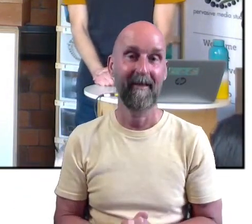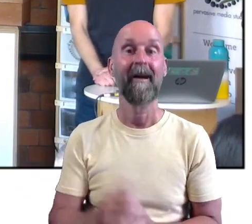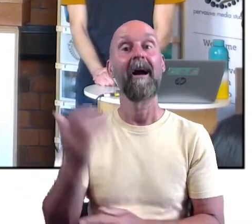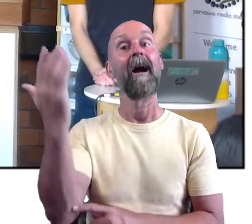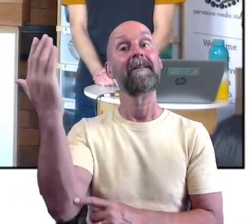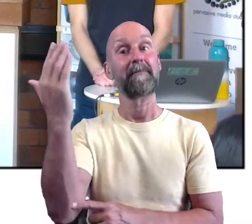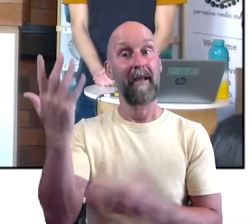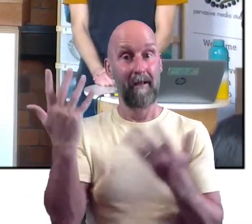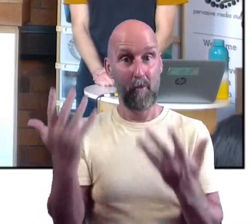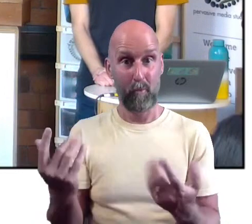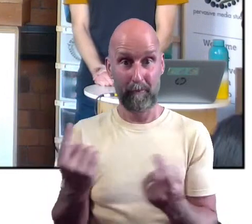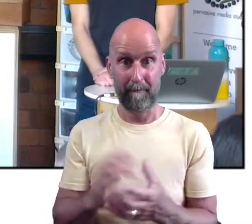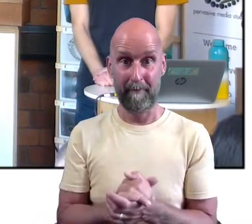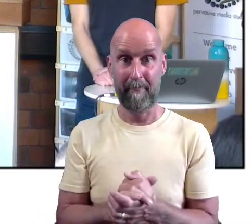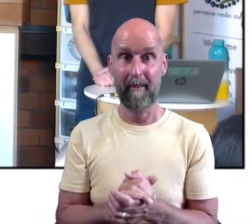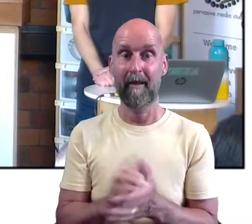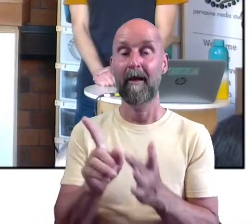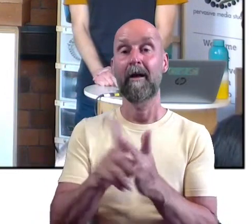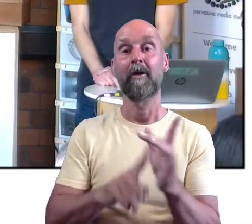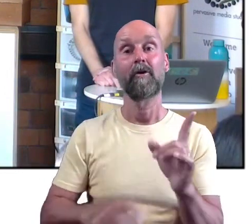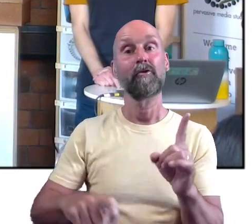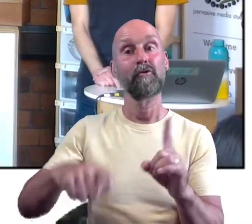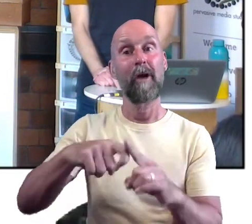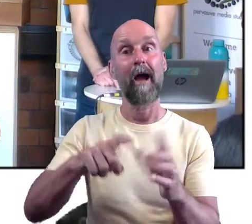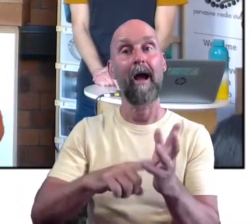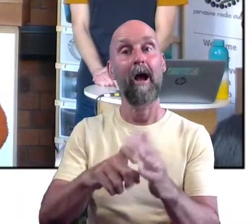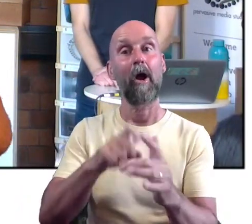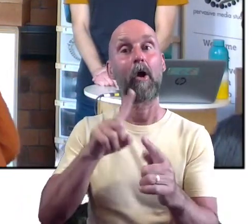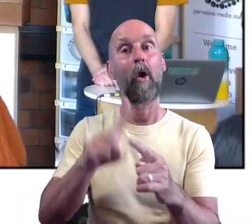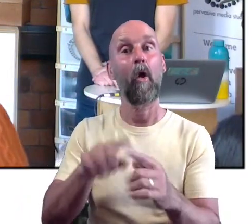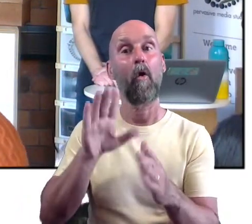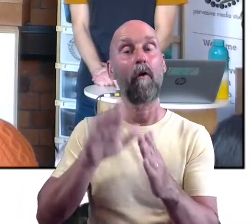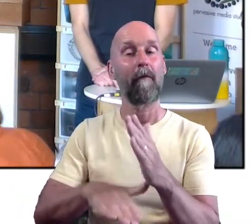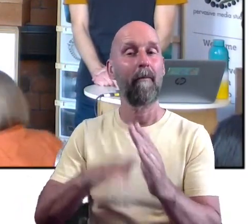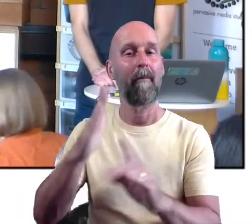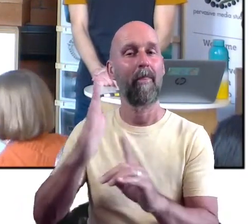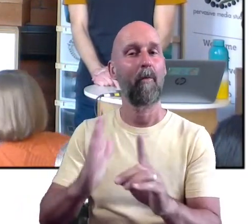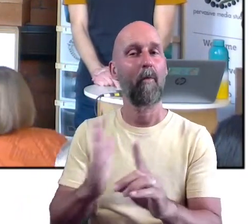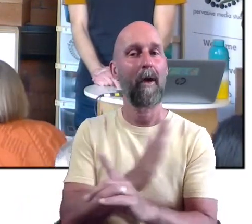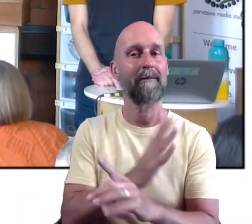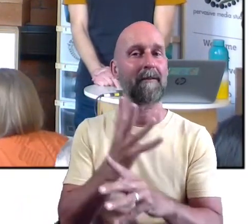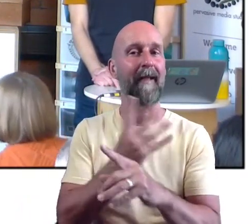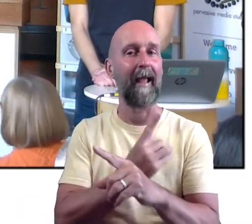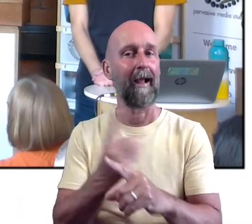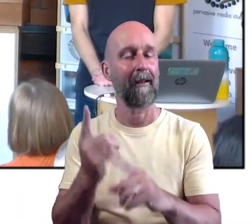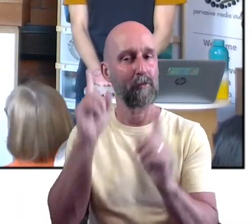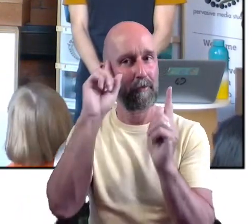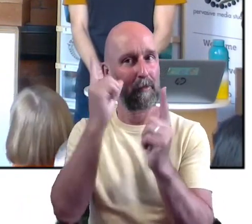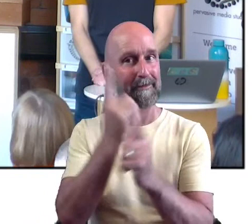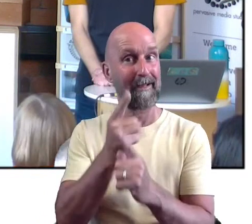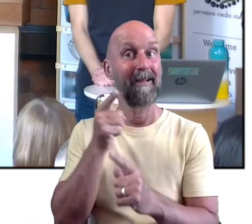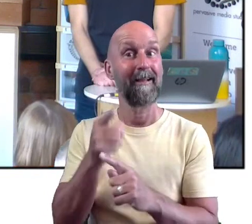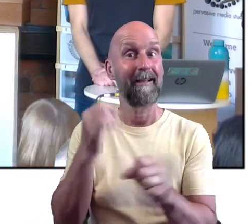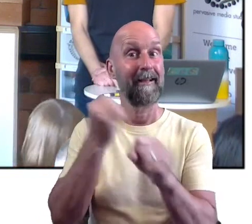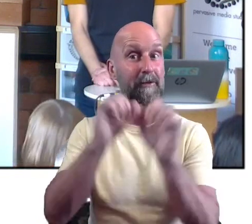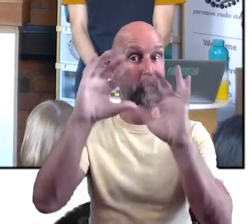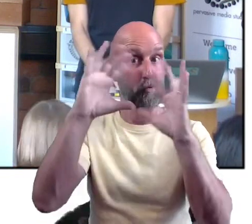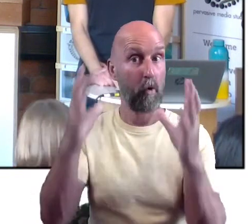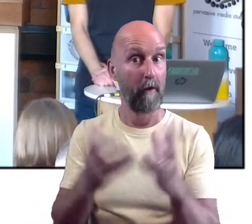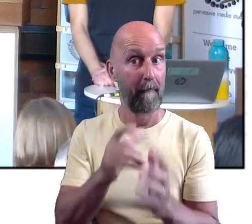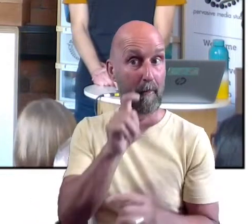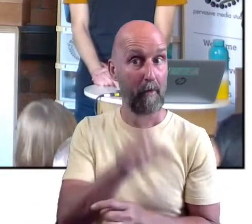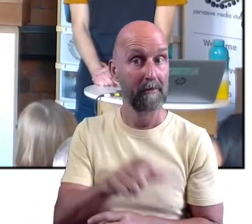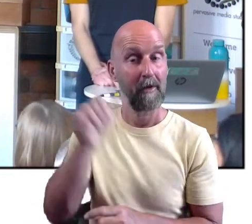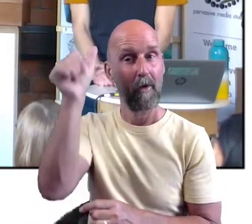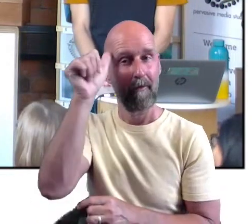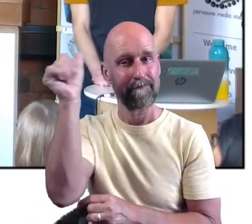today is Jack Lowe of the University of the West of England. Jack is a geographer who designs games and interactive narrative experiences. He'll be